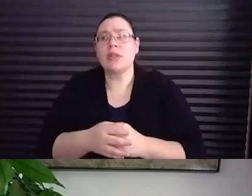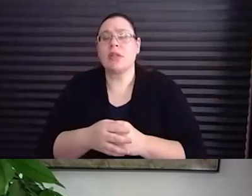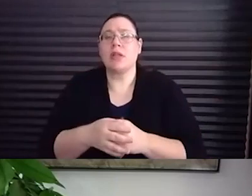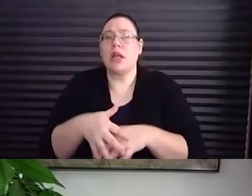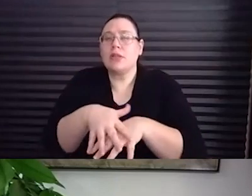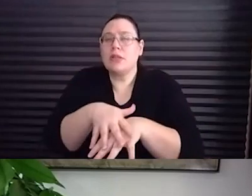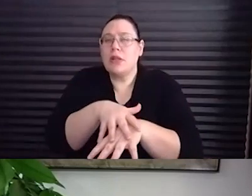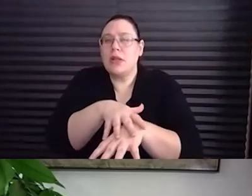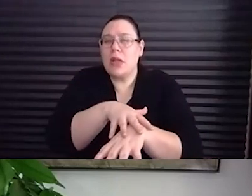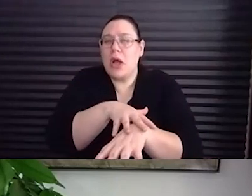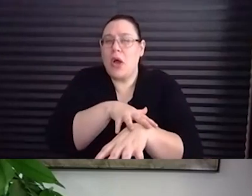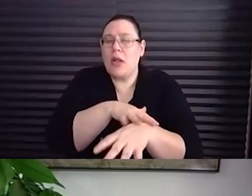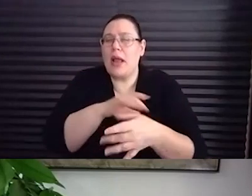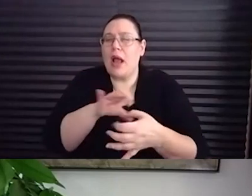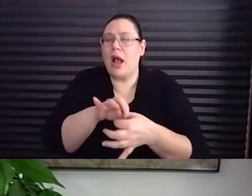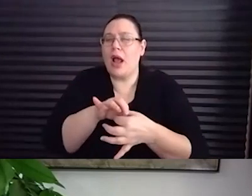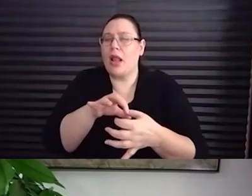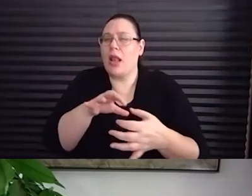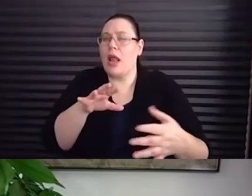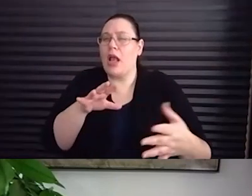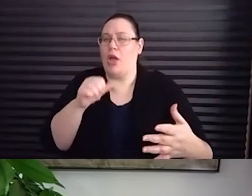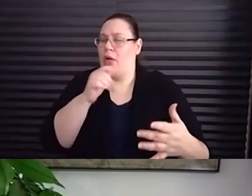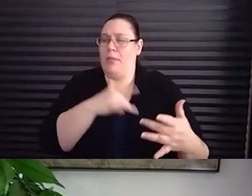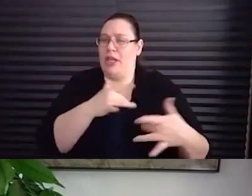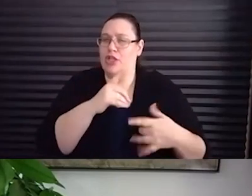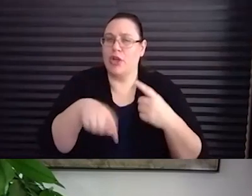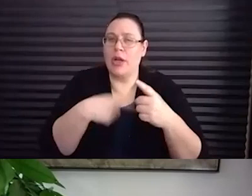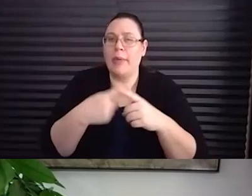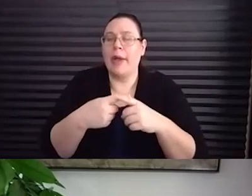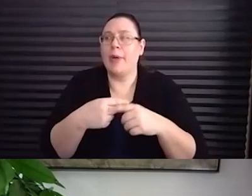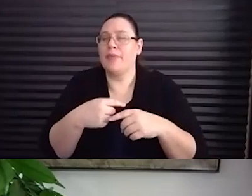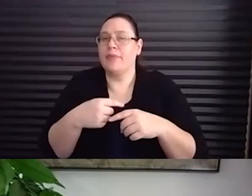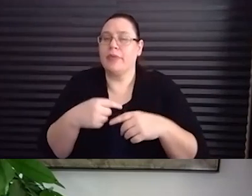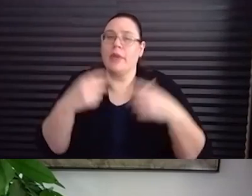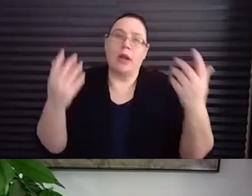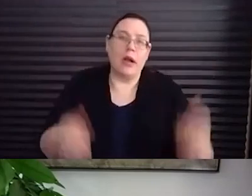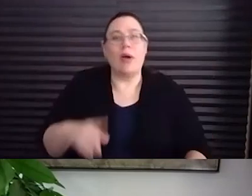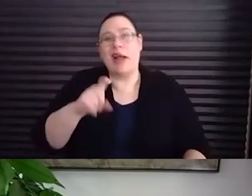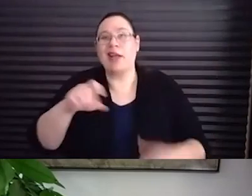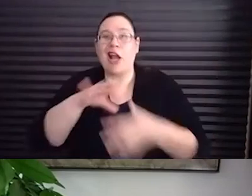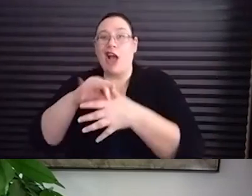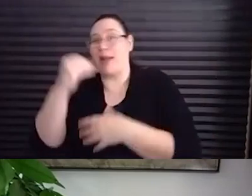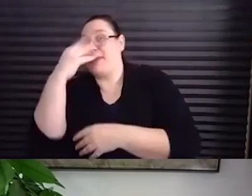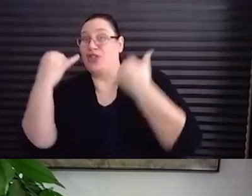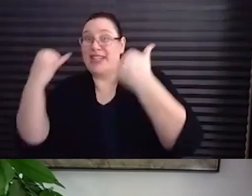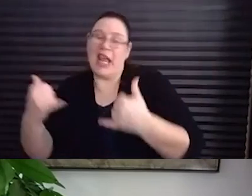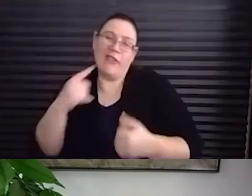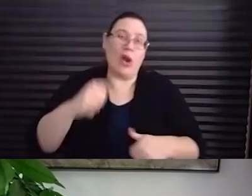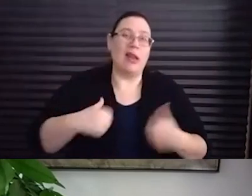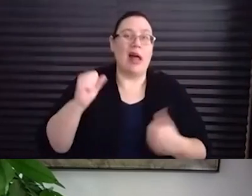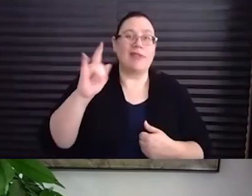started to not care too much about, you know, just, oh, I got to go out and get a content photo today because I got to put a lifestyle photo